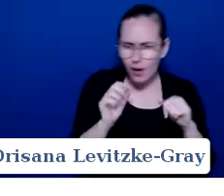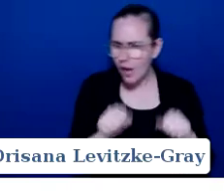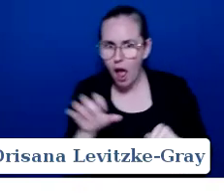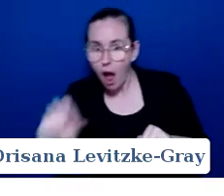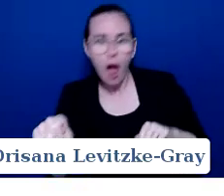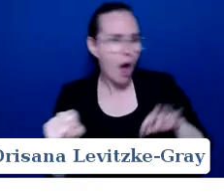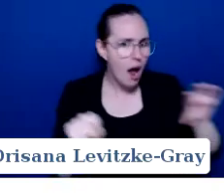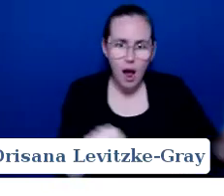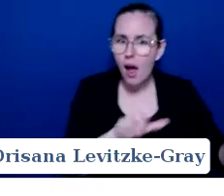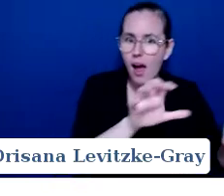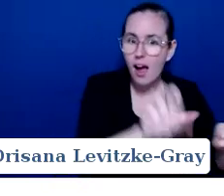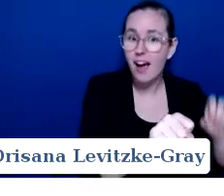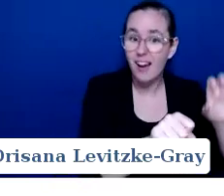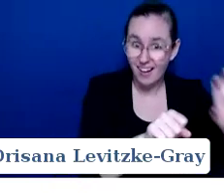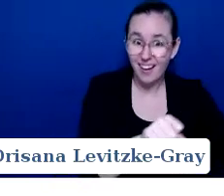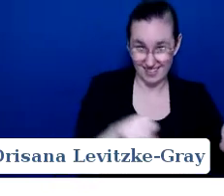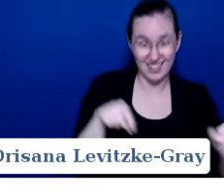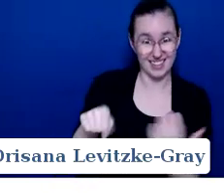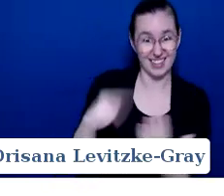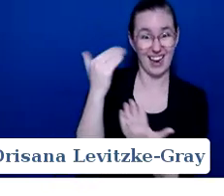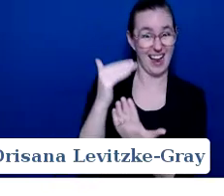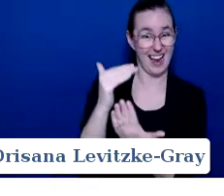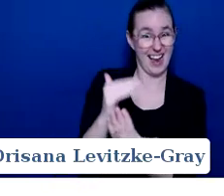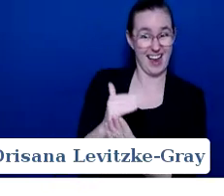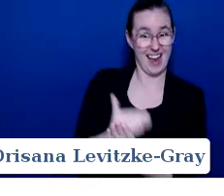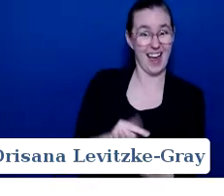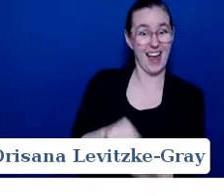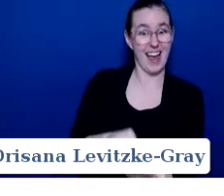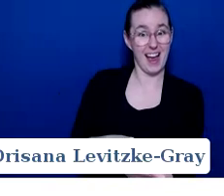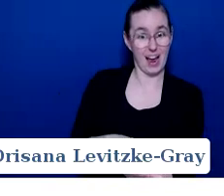it to identify around 53 person